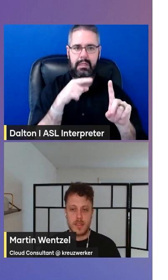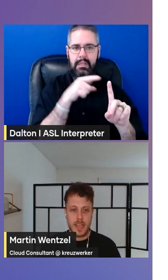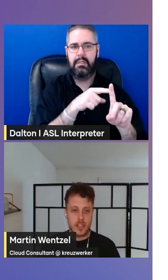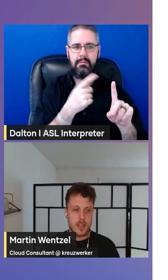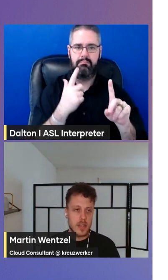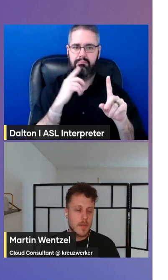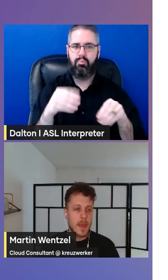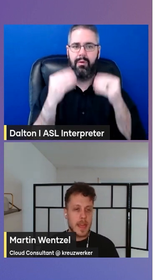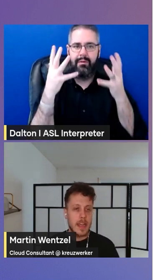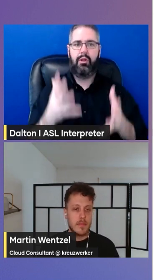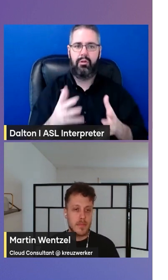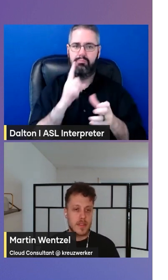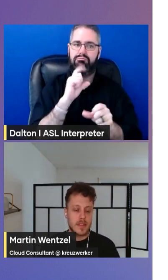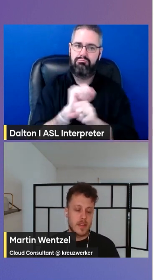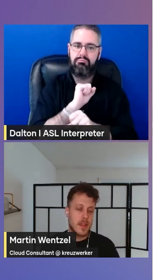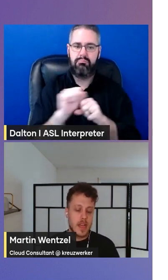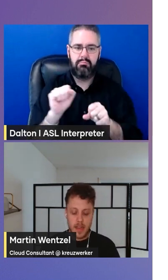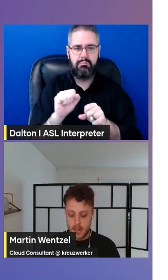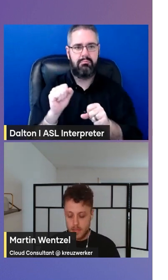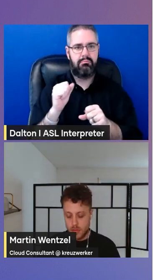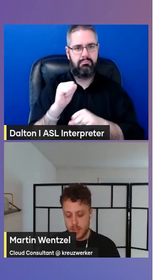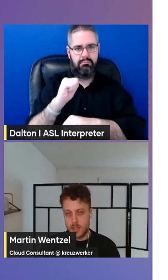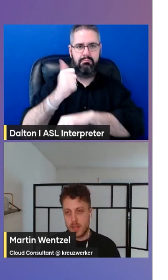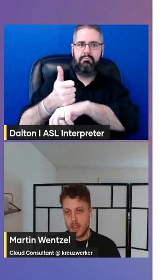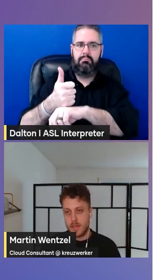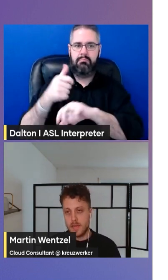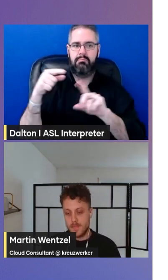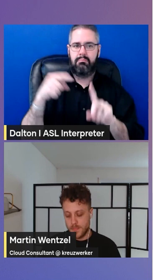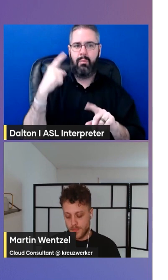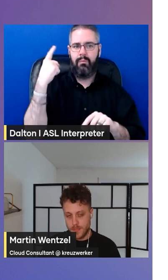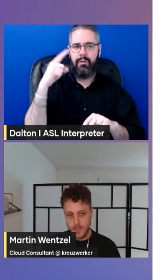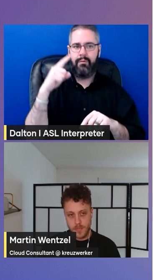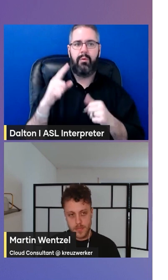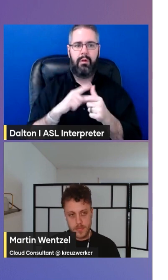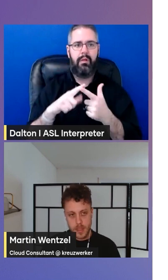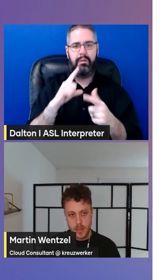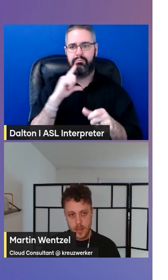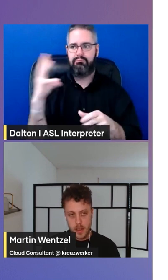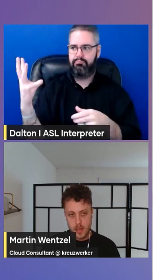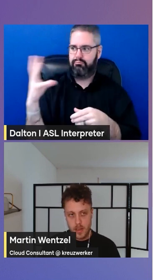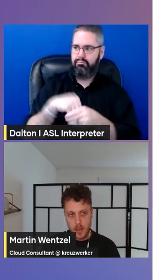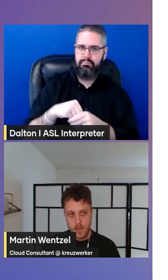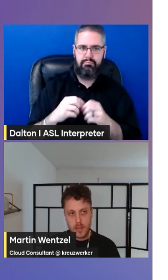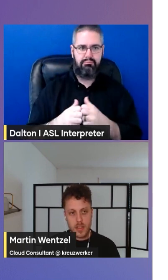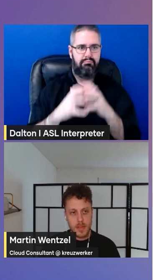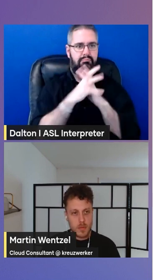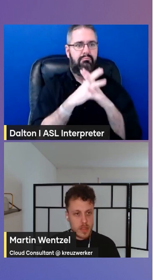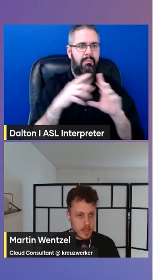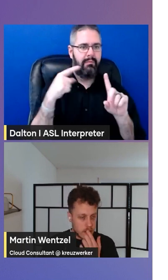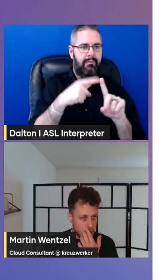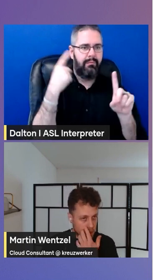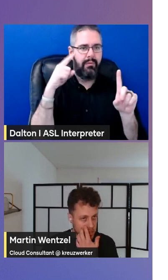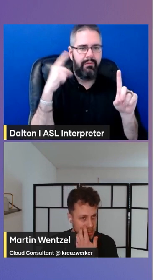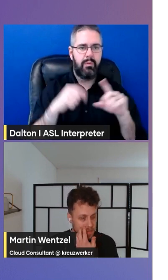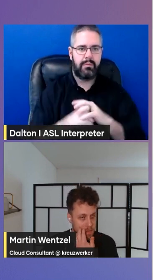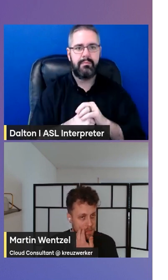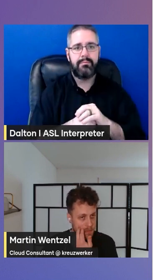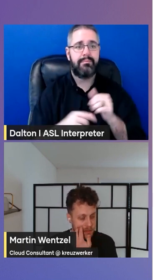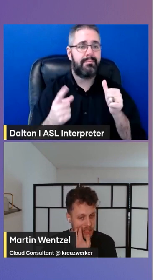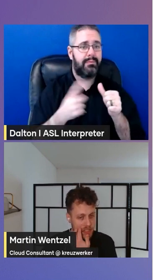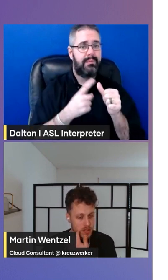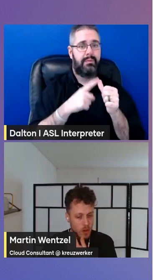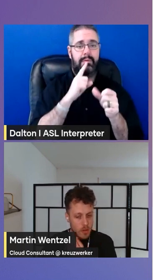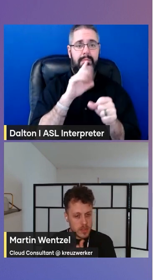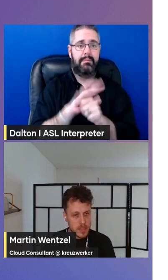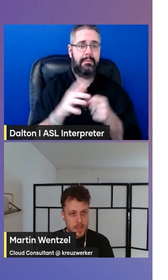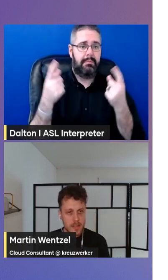provider was actually implemented and brought into life. And the first commit was in